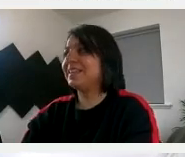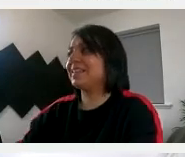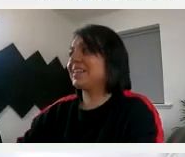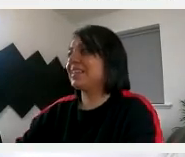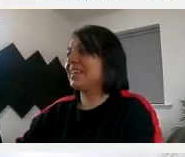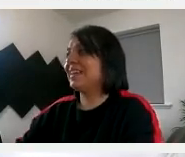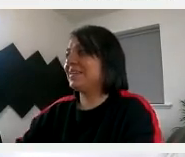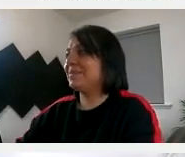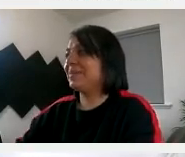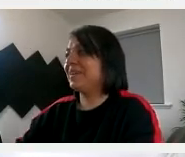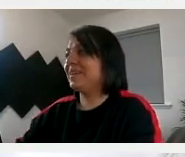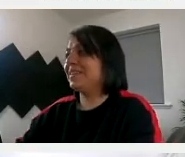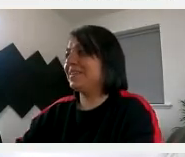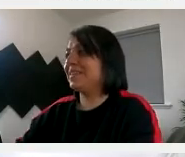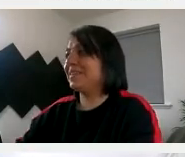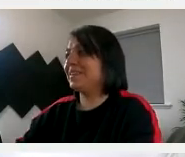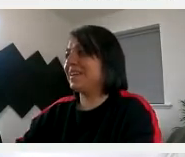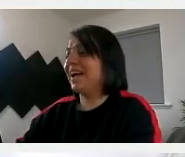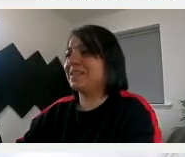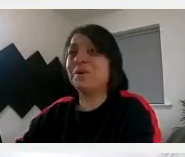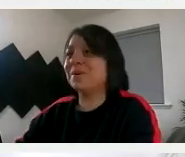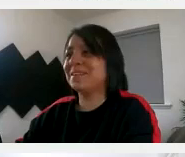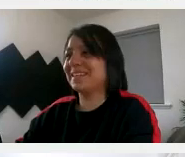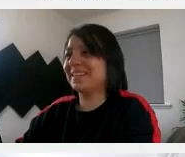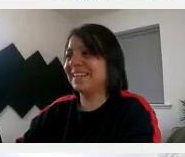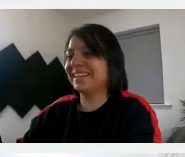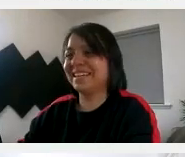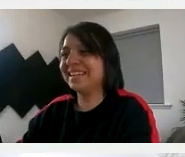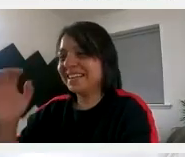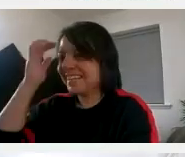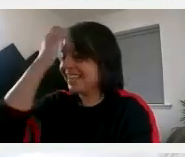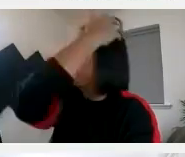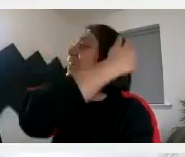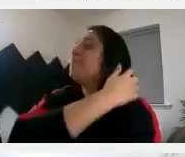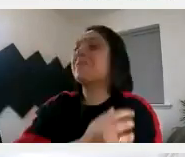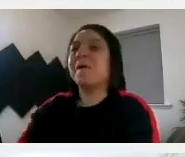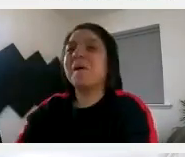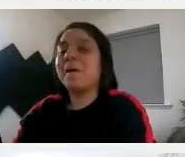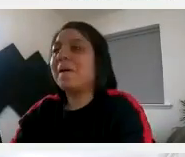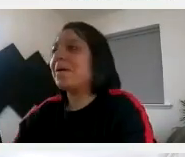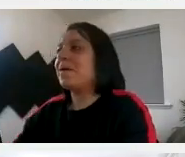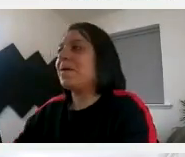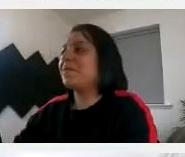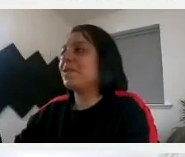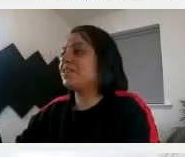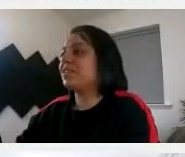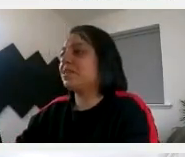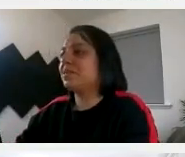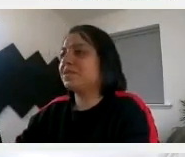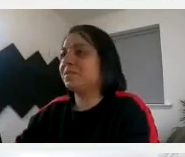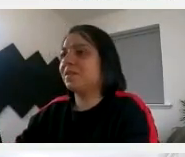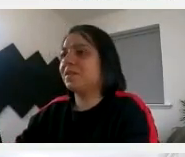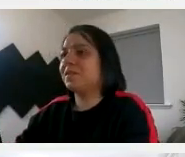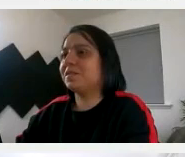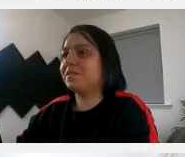your... Yeah, it's silent now. Not too many. Moment. Queen Elizabeth. That's an